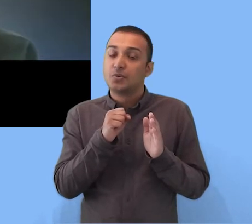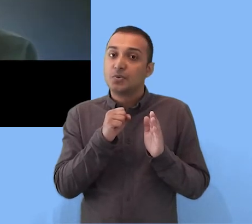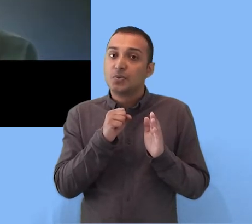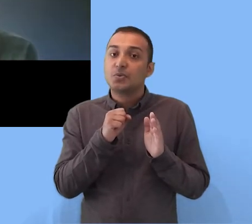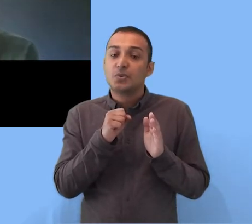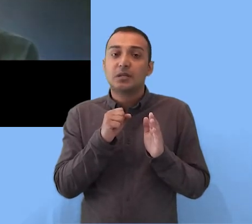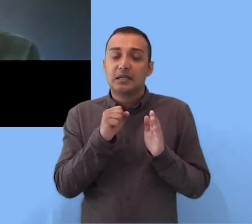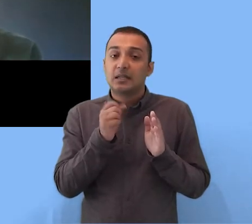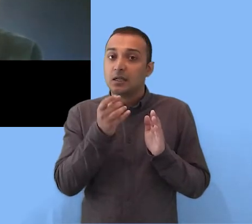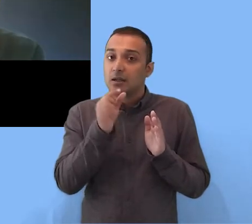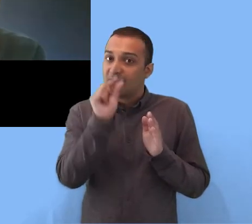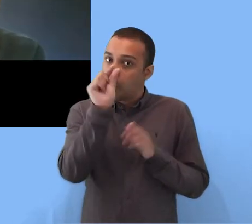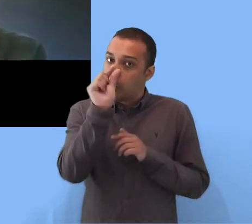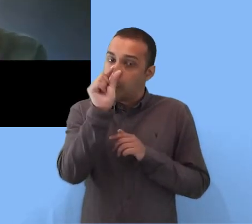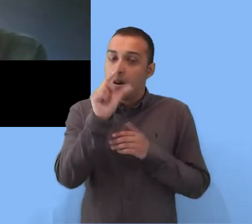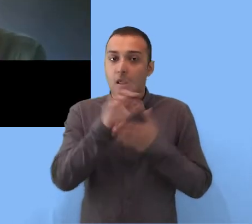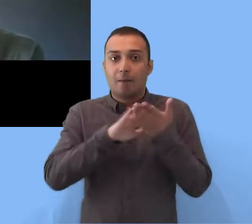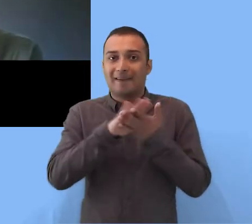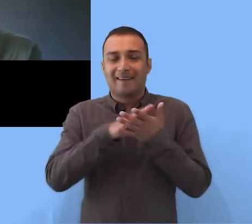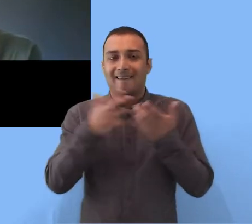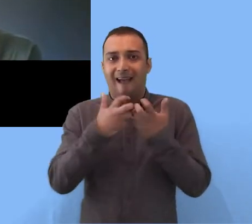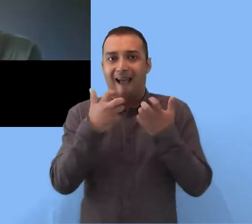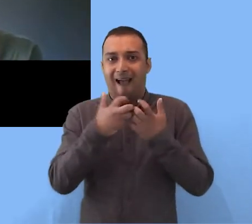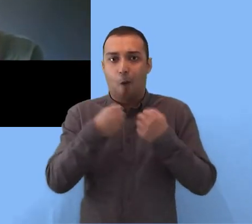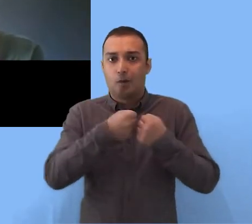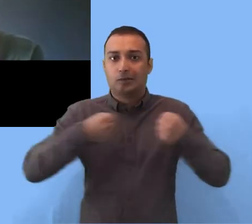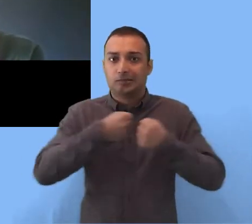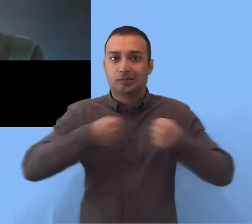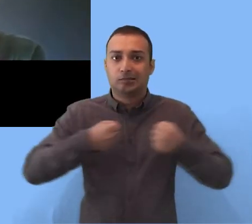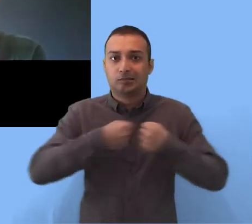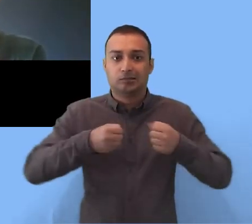to balance out the workforce is making, like,